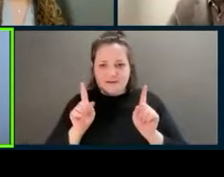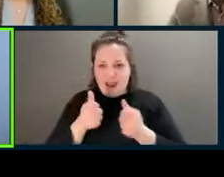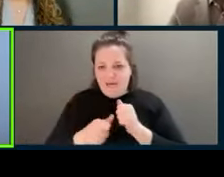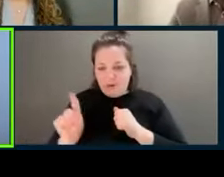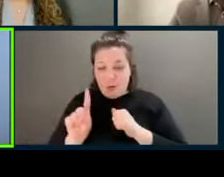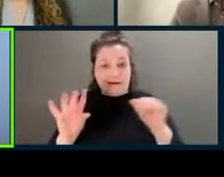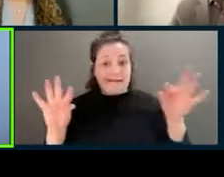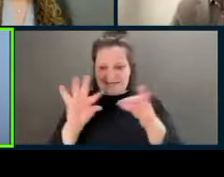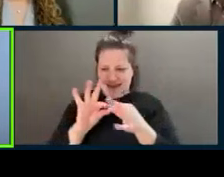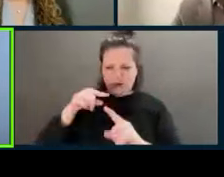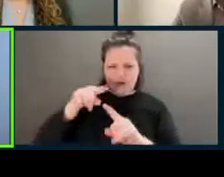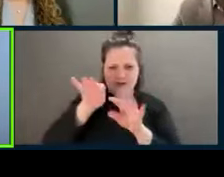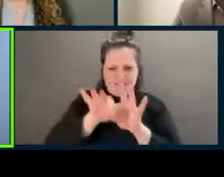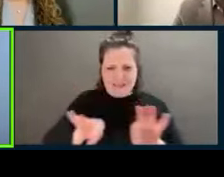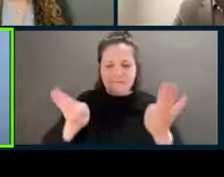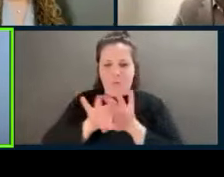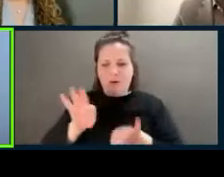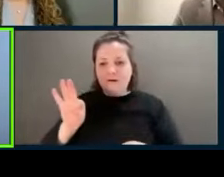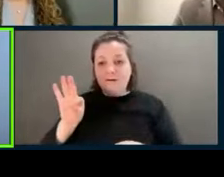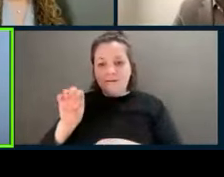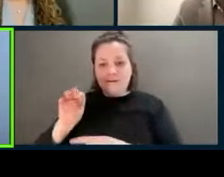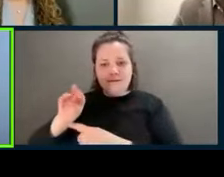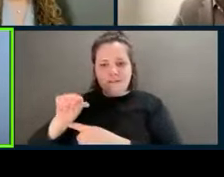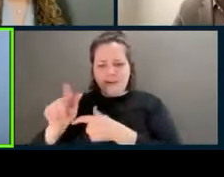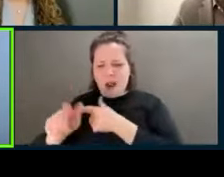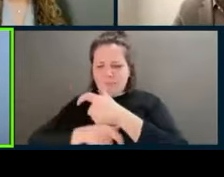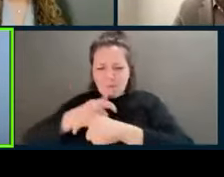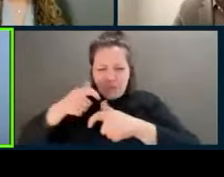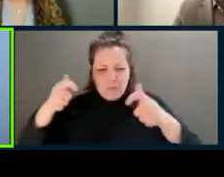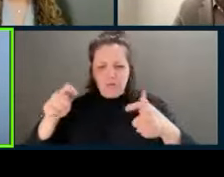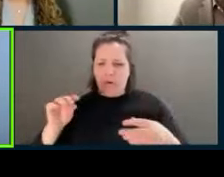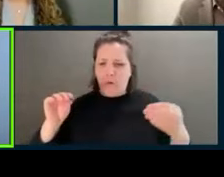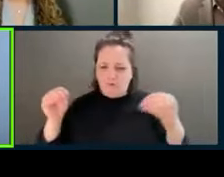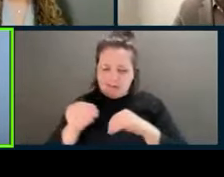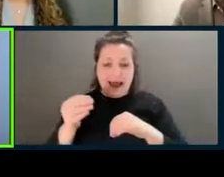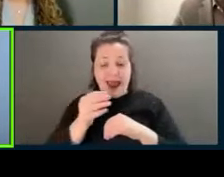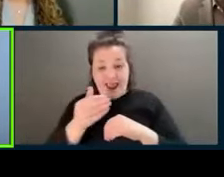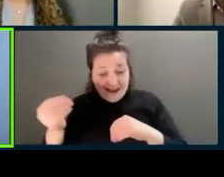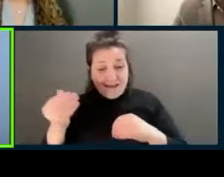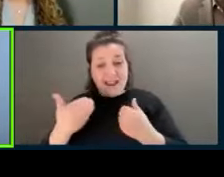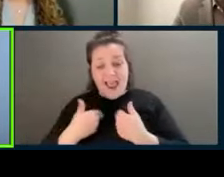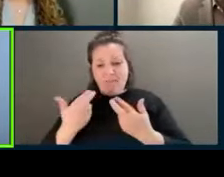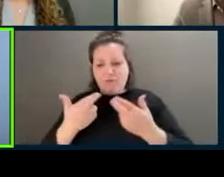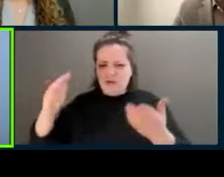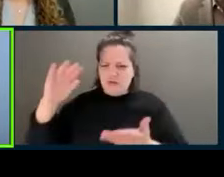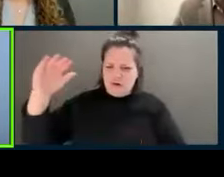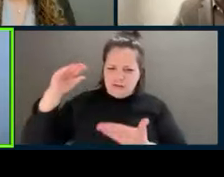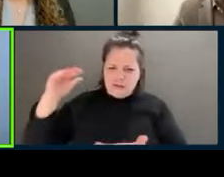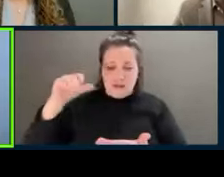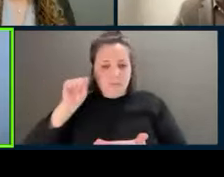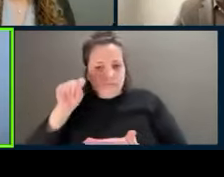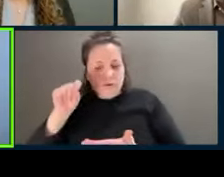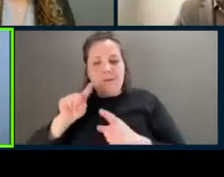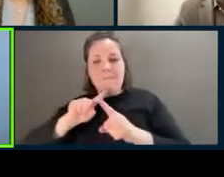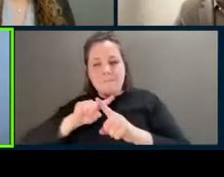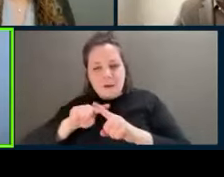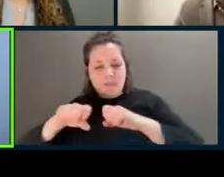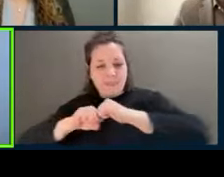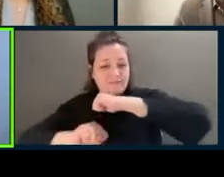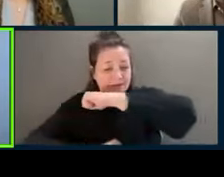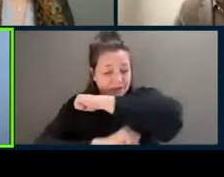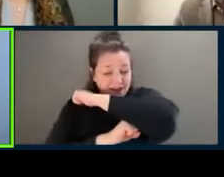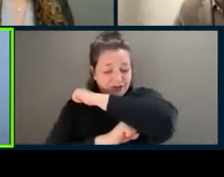FEMA is a behemoth of an organization and has resources. But the bottom line, when it comes down to it, it comes down to that